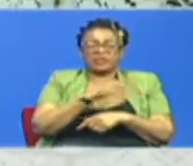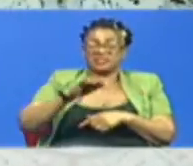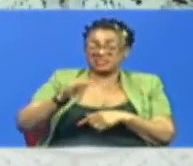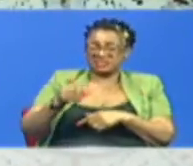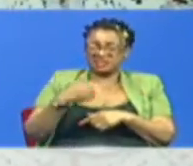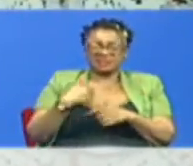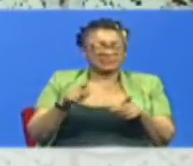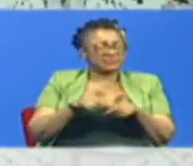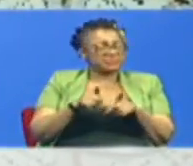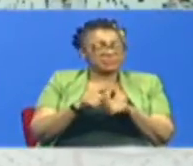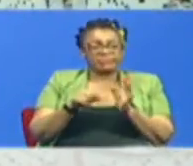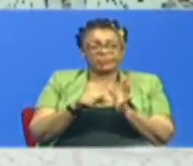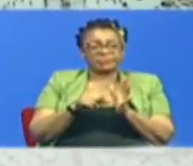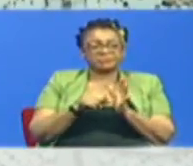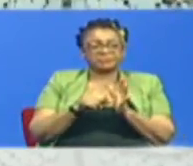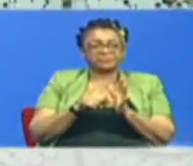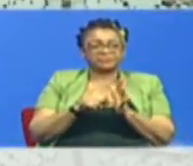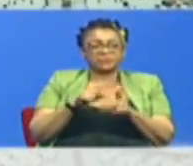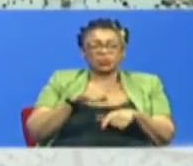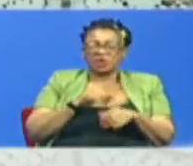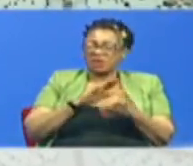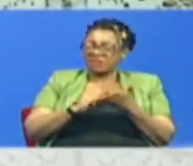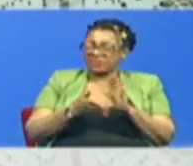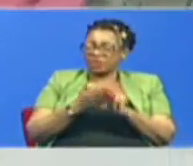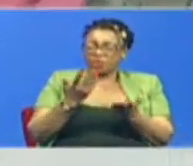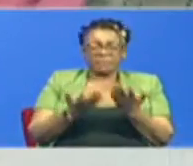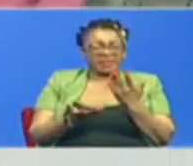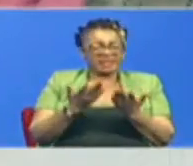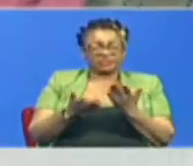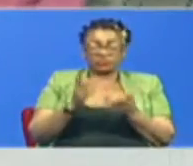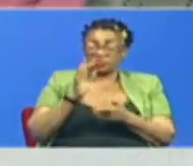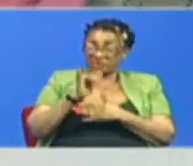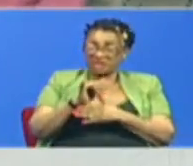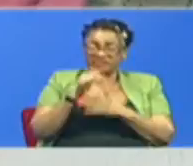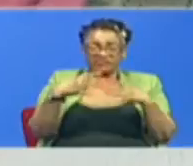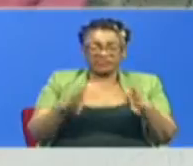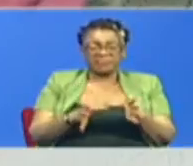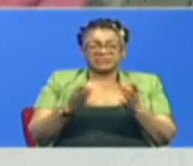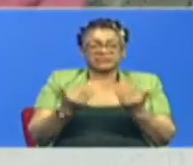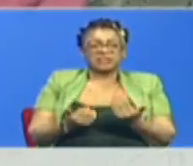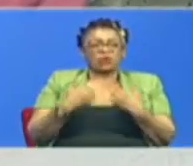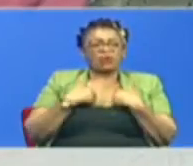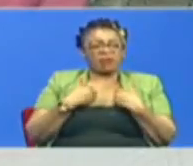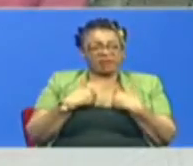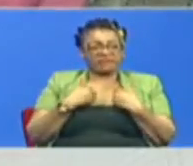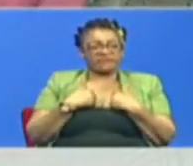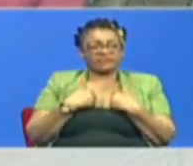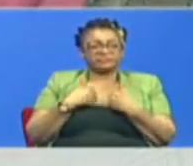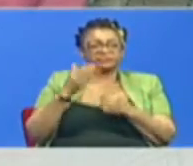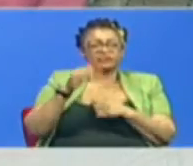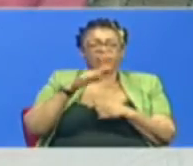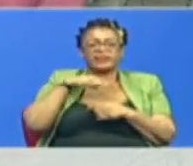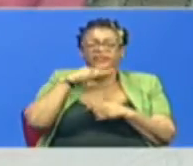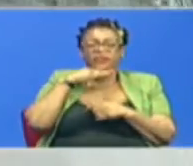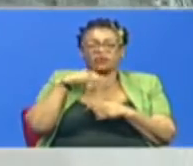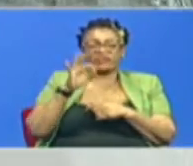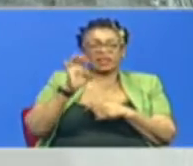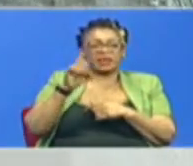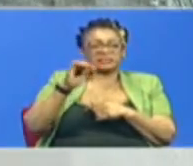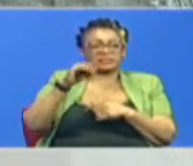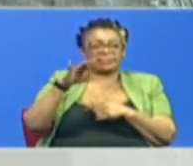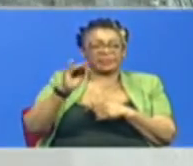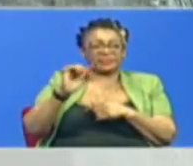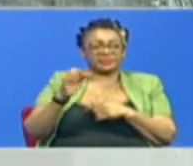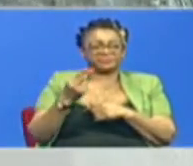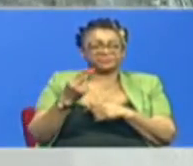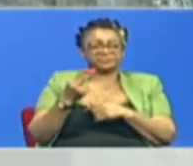similar problem. But nothing compares to the uncertainty the family is now left in since the death of Elizabeth. Sisi hatuna